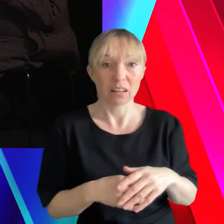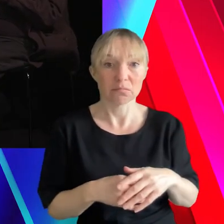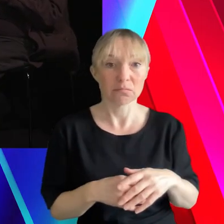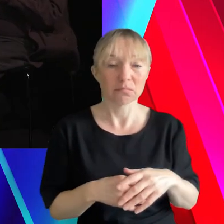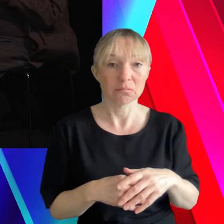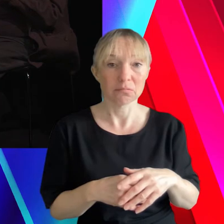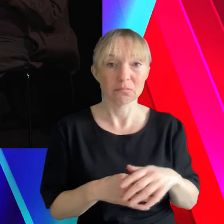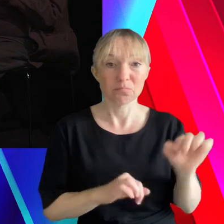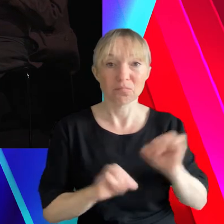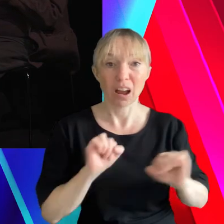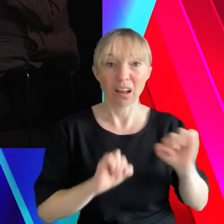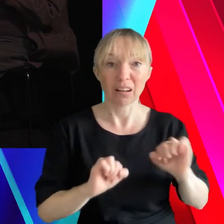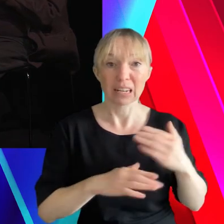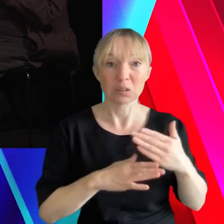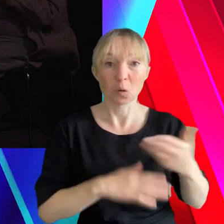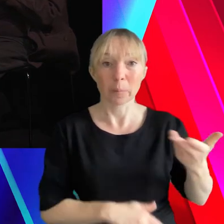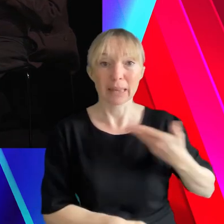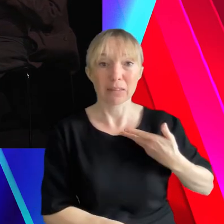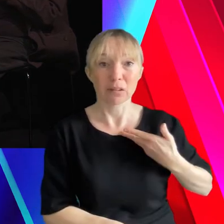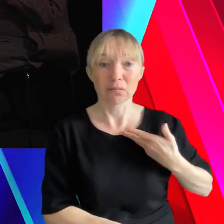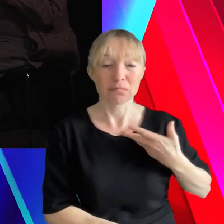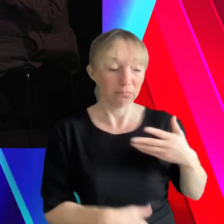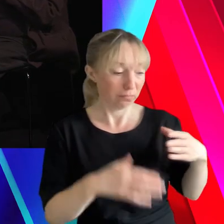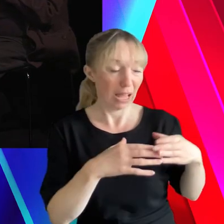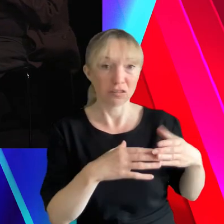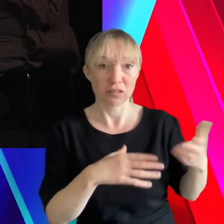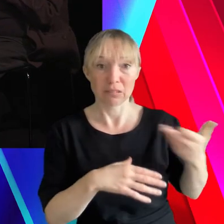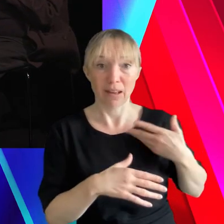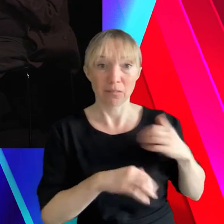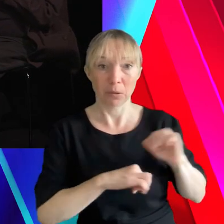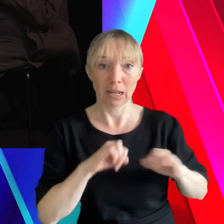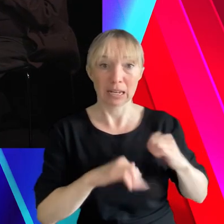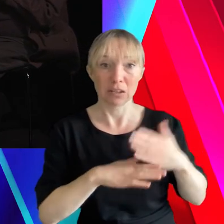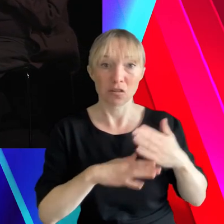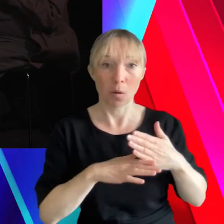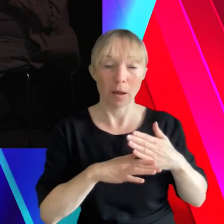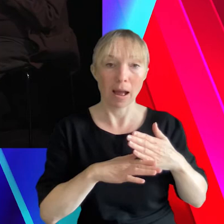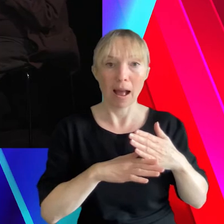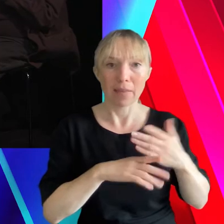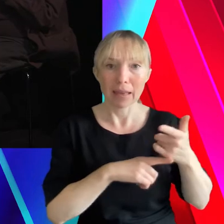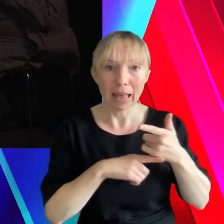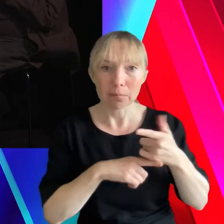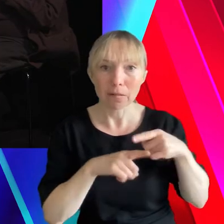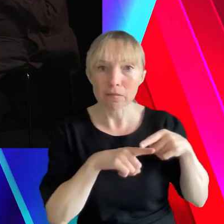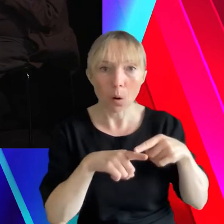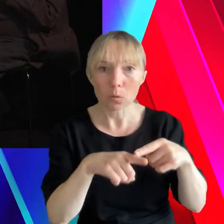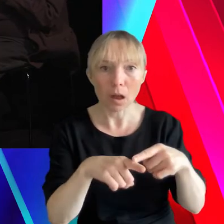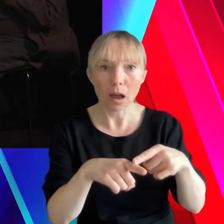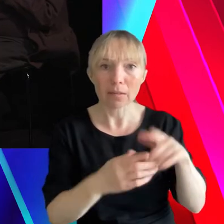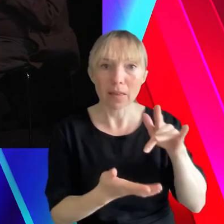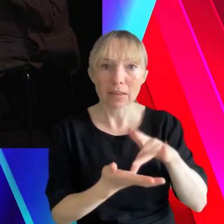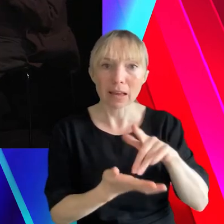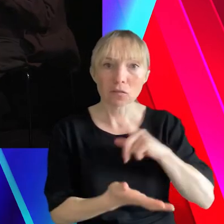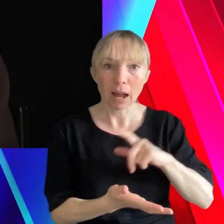got a cleaning job from an agency. And we're with her all the way through as being the central